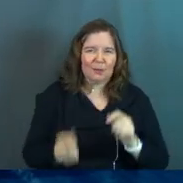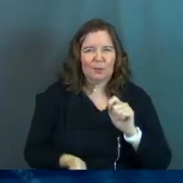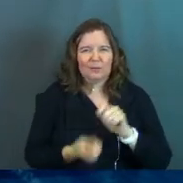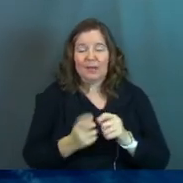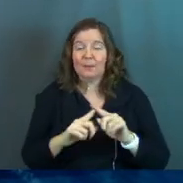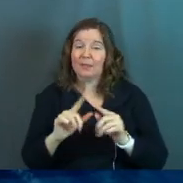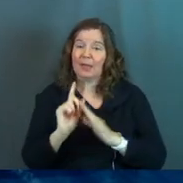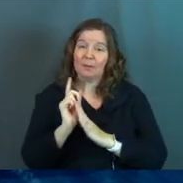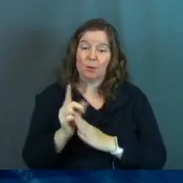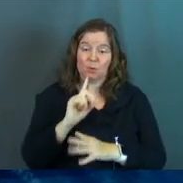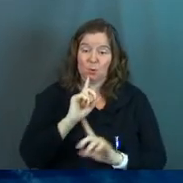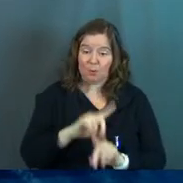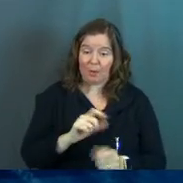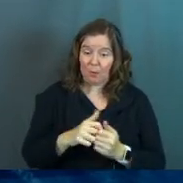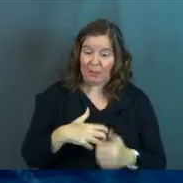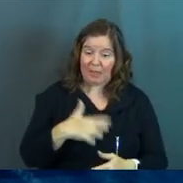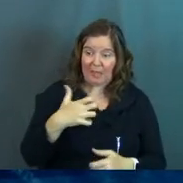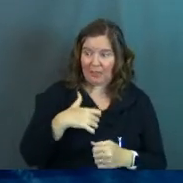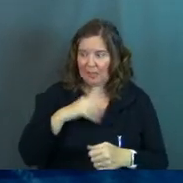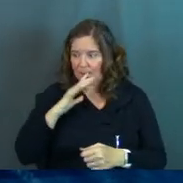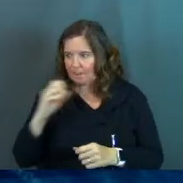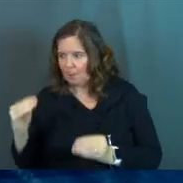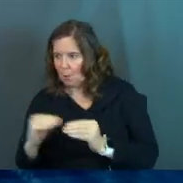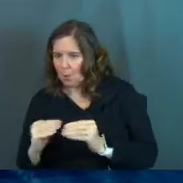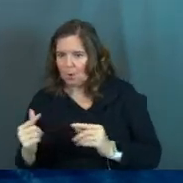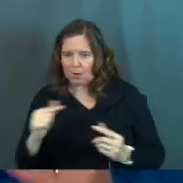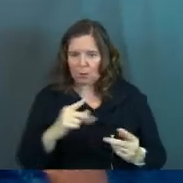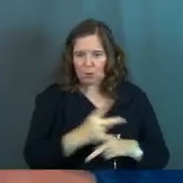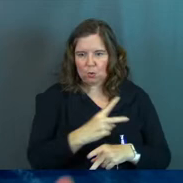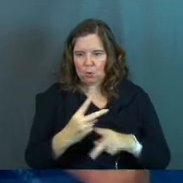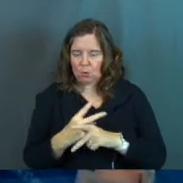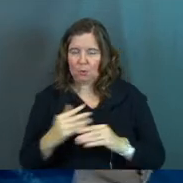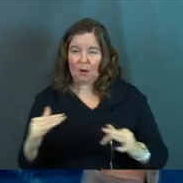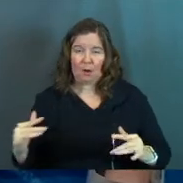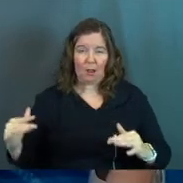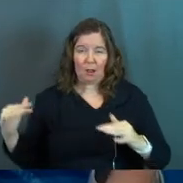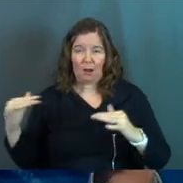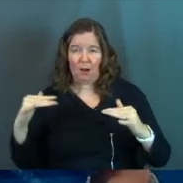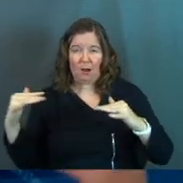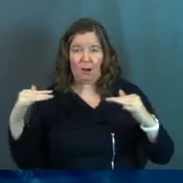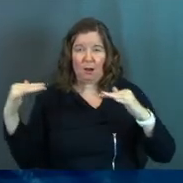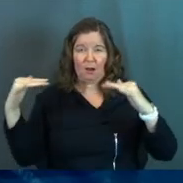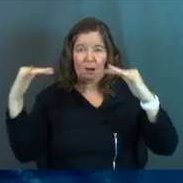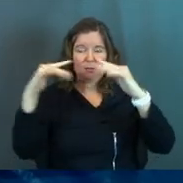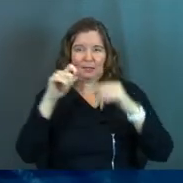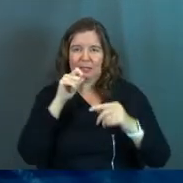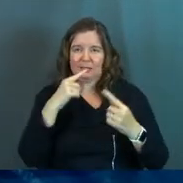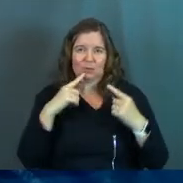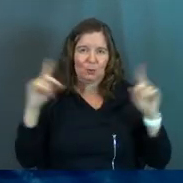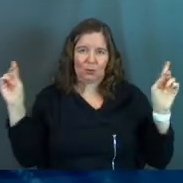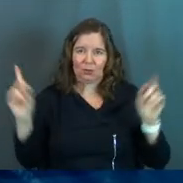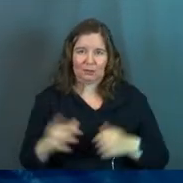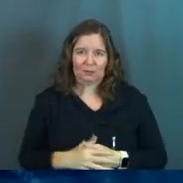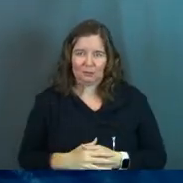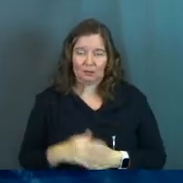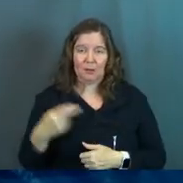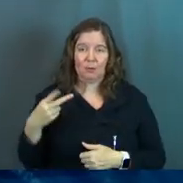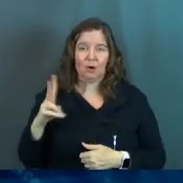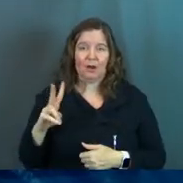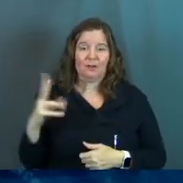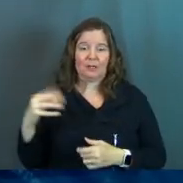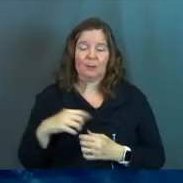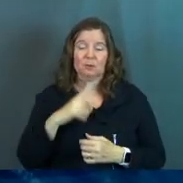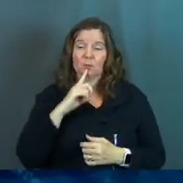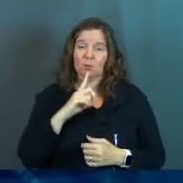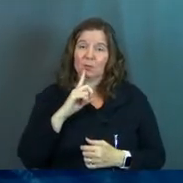that moment, as you respond with anger, they respond with more anger, and it gets louder and louder and louder, and it doesn't work. Proverbs is just